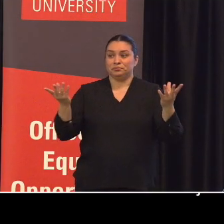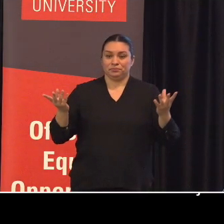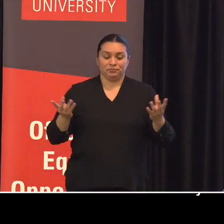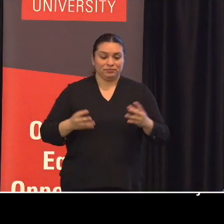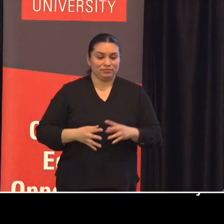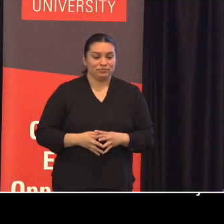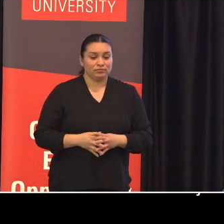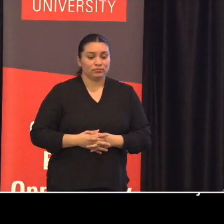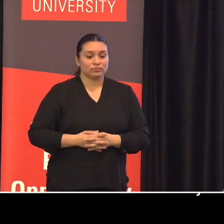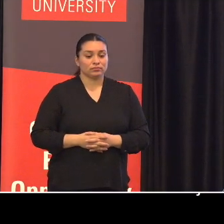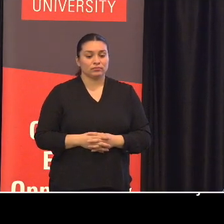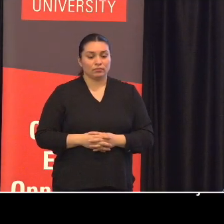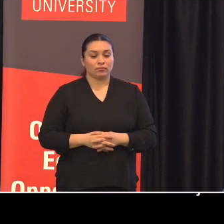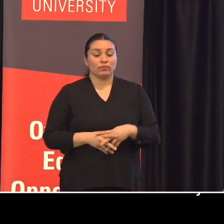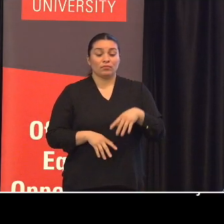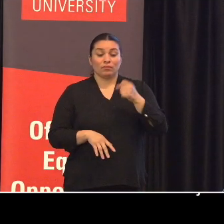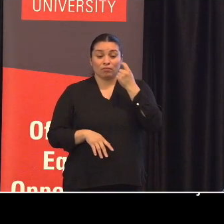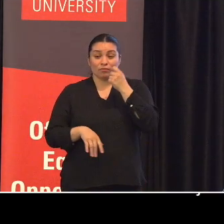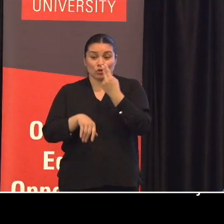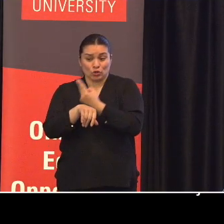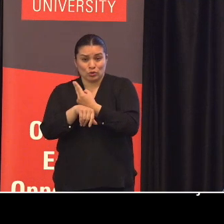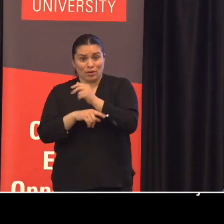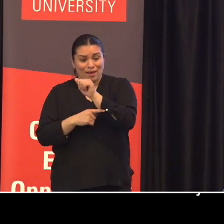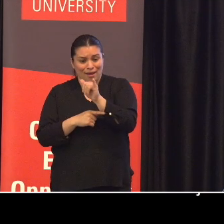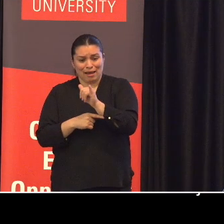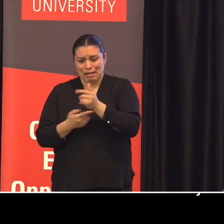it accurate.